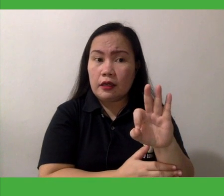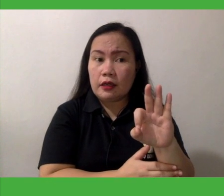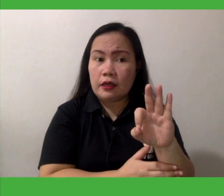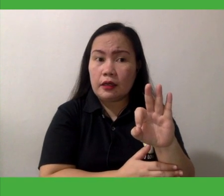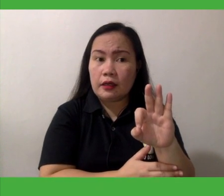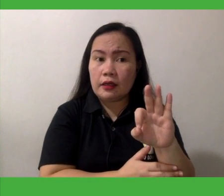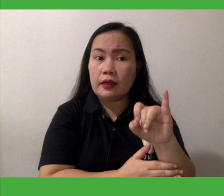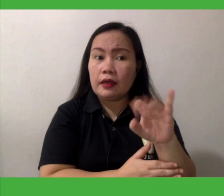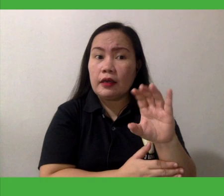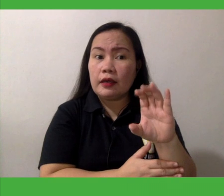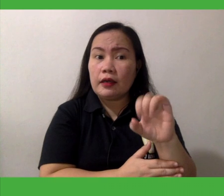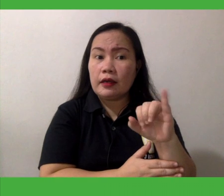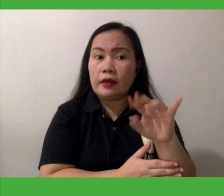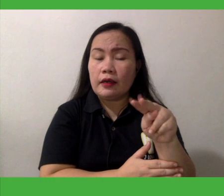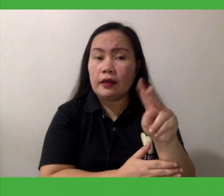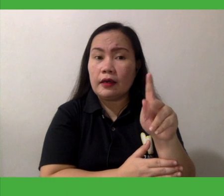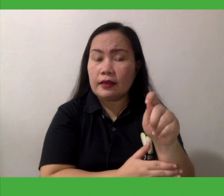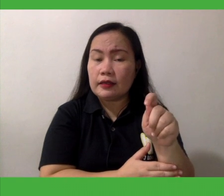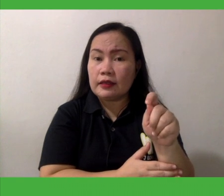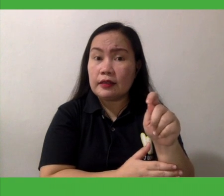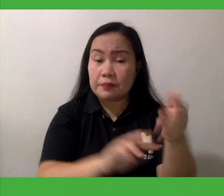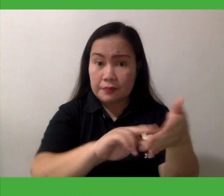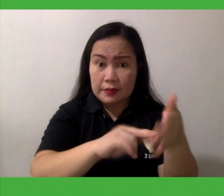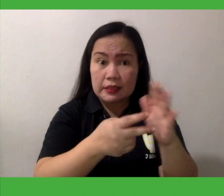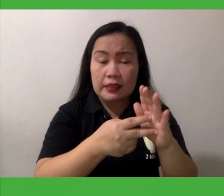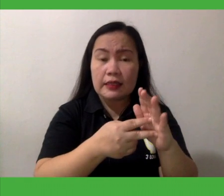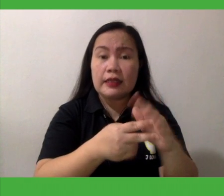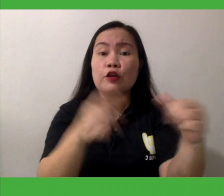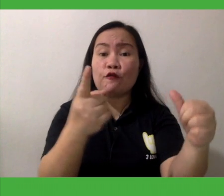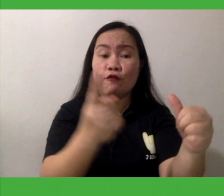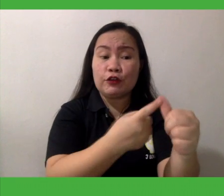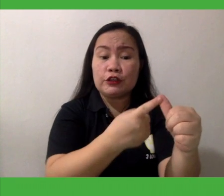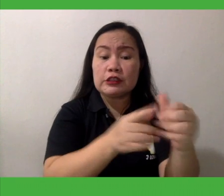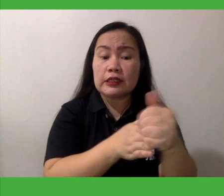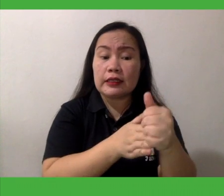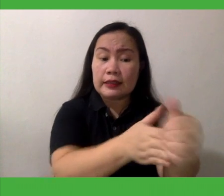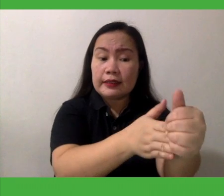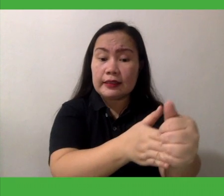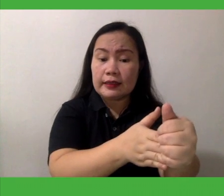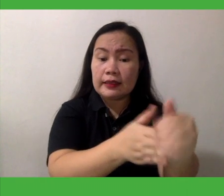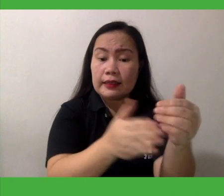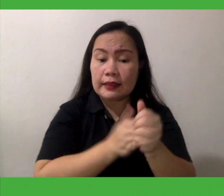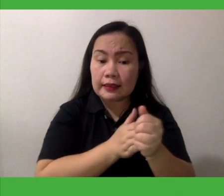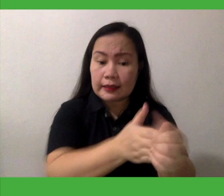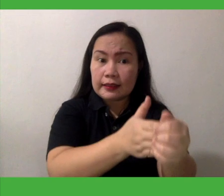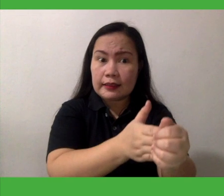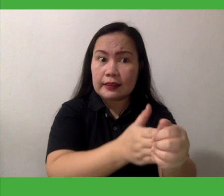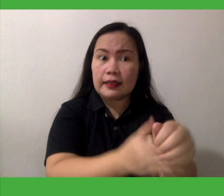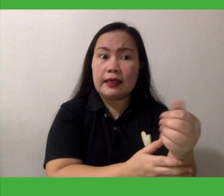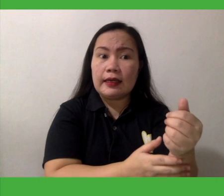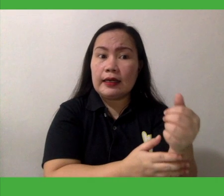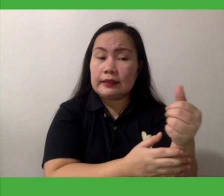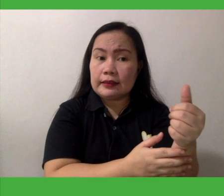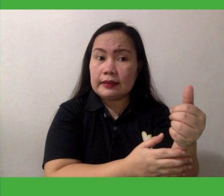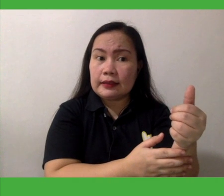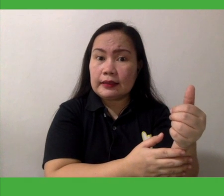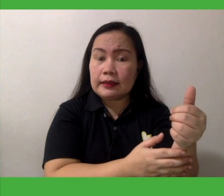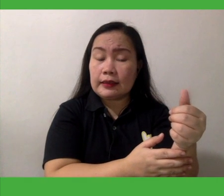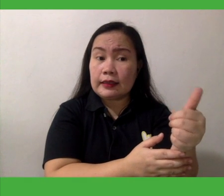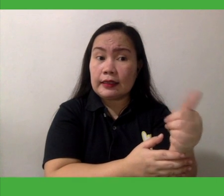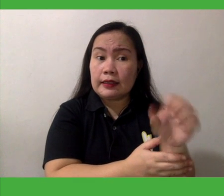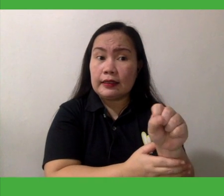sinabi nating leading, ibig sabihin simula. Siya yung unahan, nasa unahan. Okay? So, leading coefficient, if I